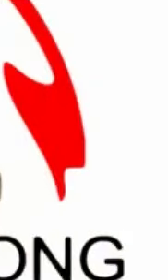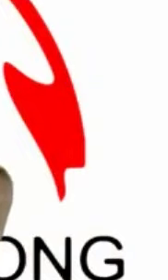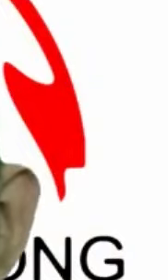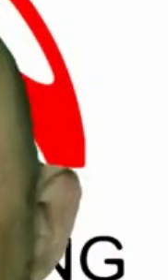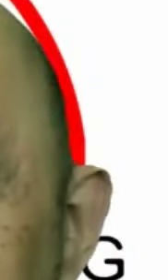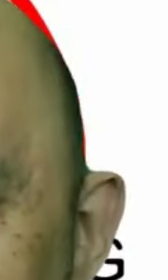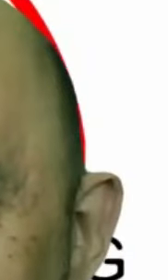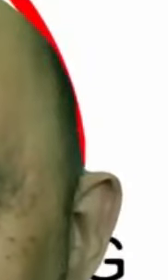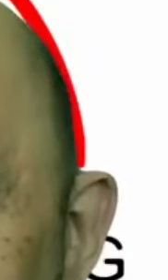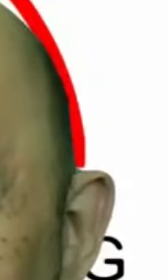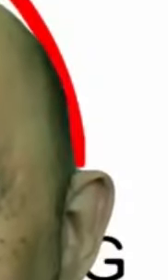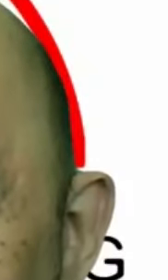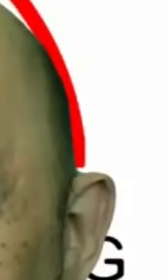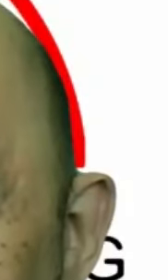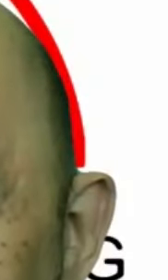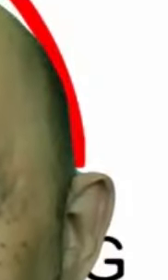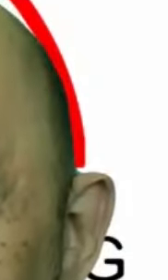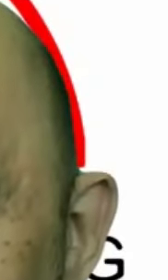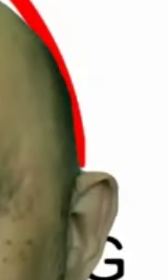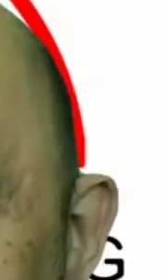it. The thing is that